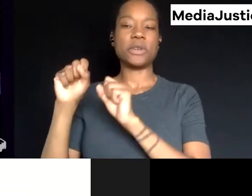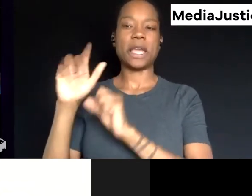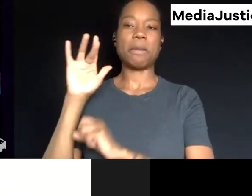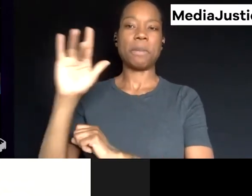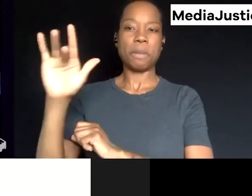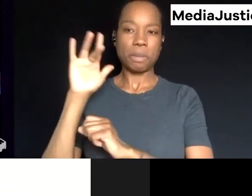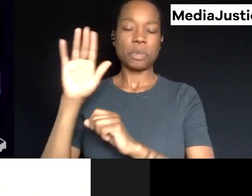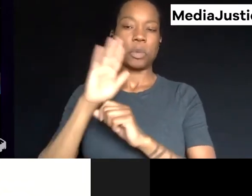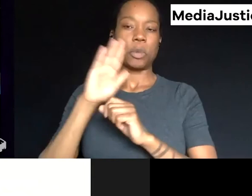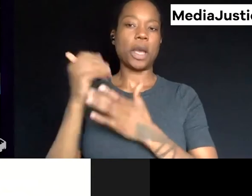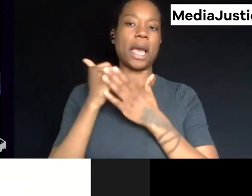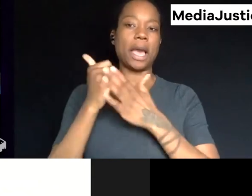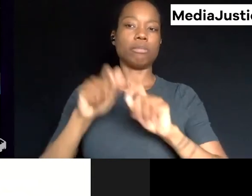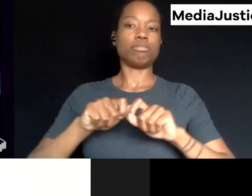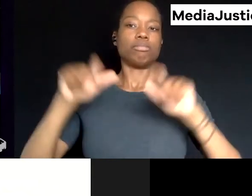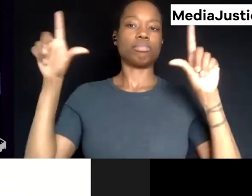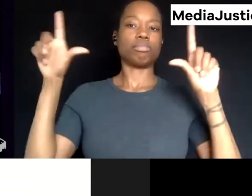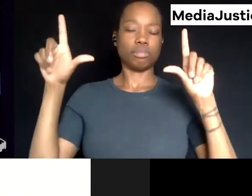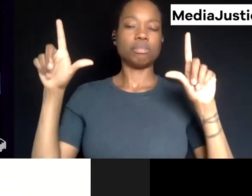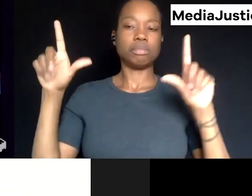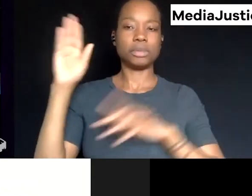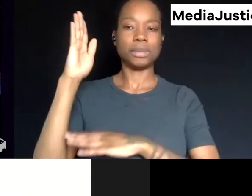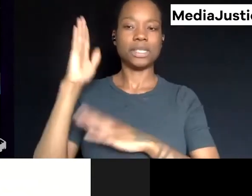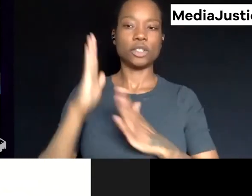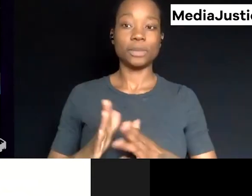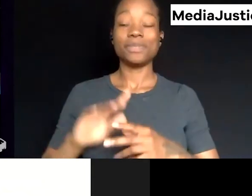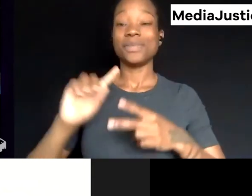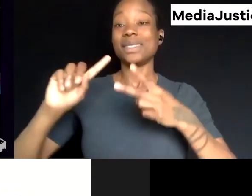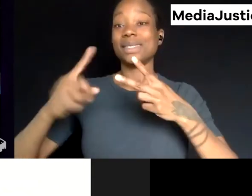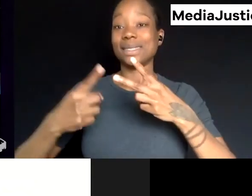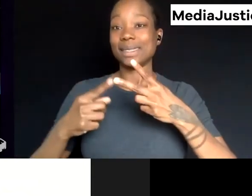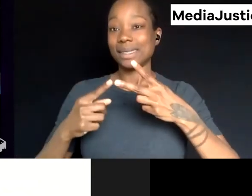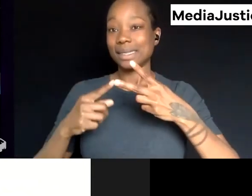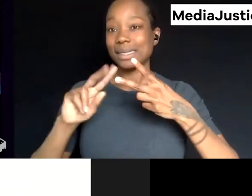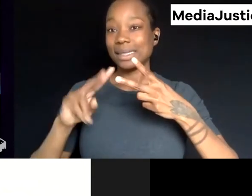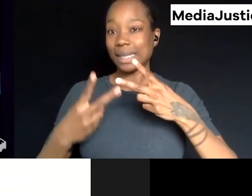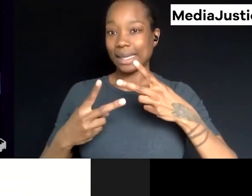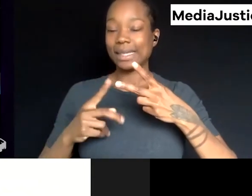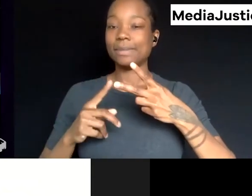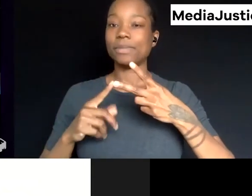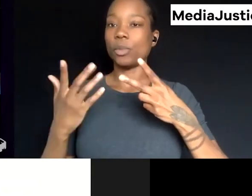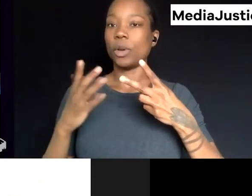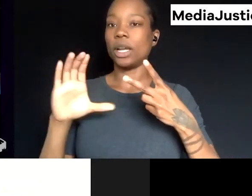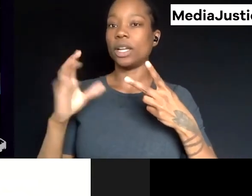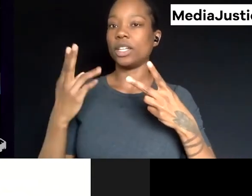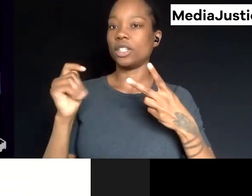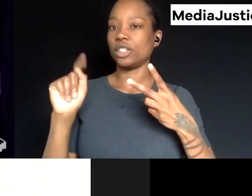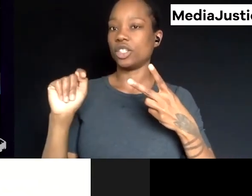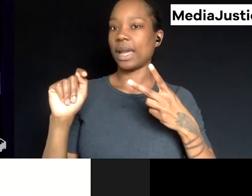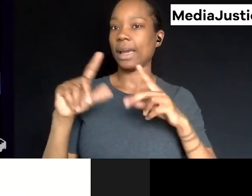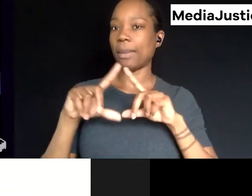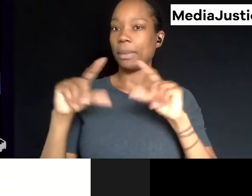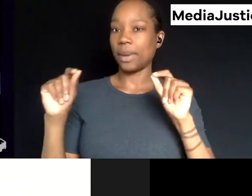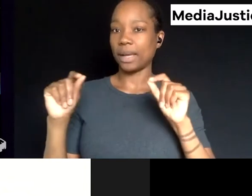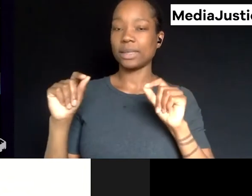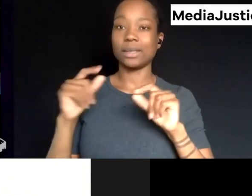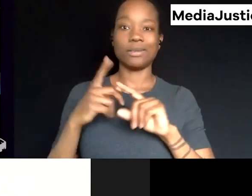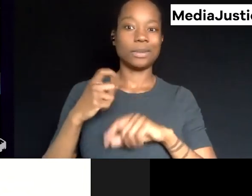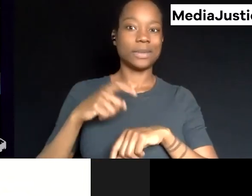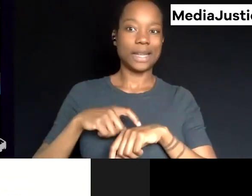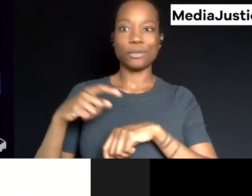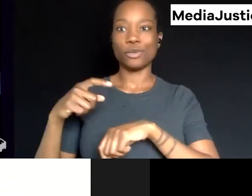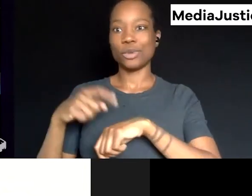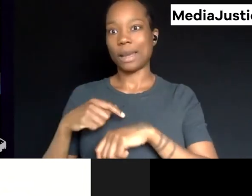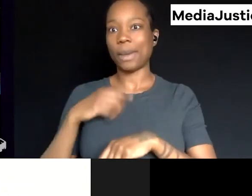The second feature I just want to direct you to is the chat box. From time to time, I'll ask folks to, you